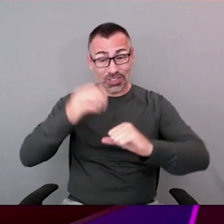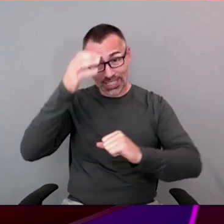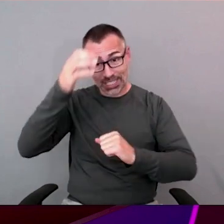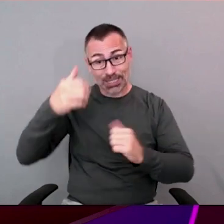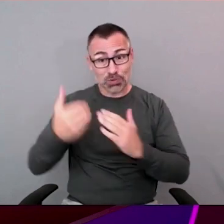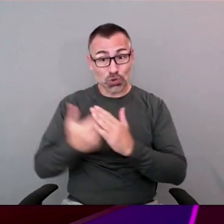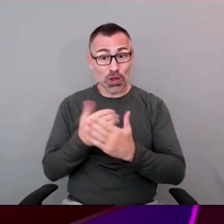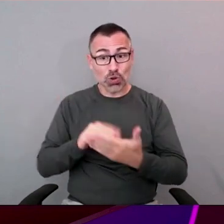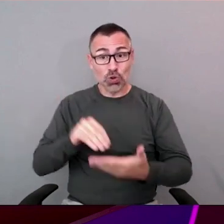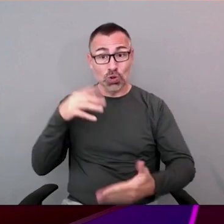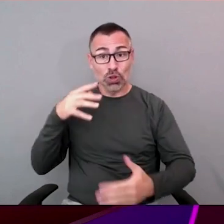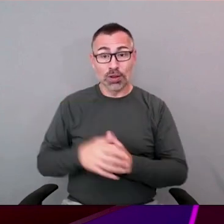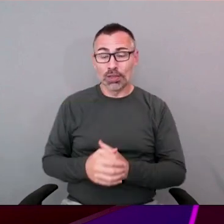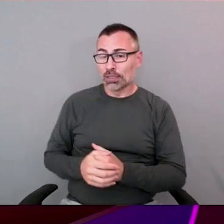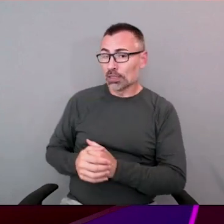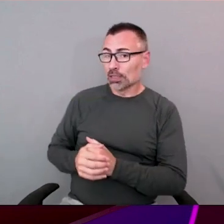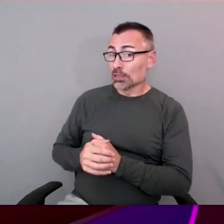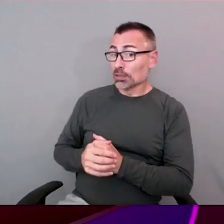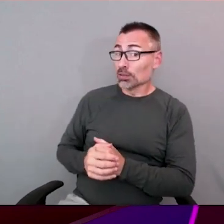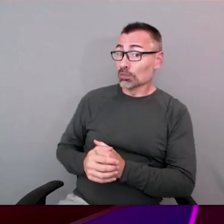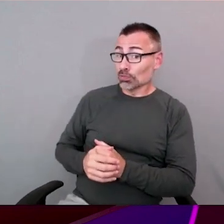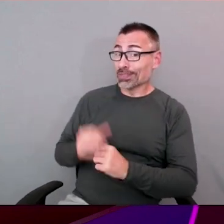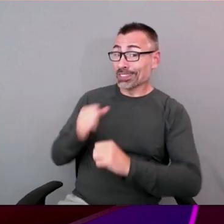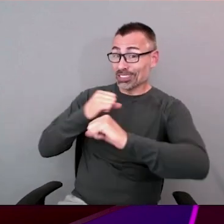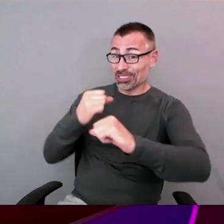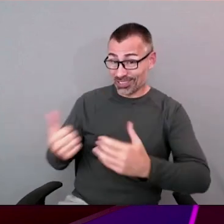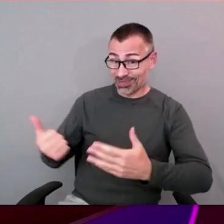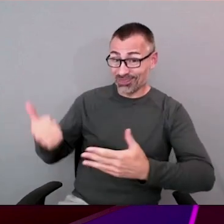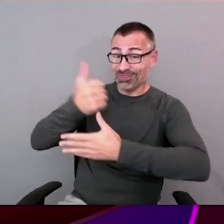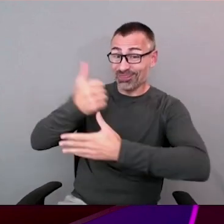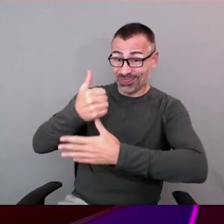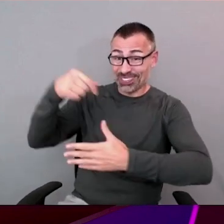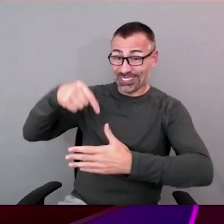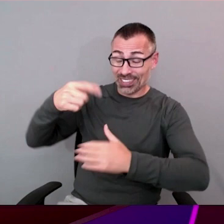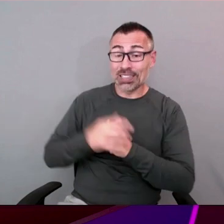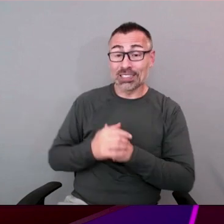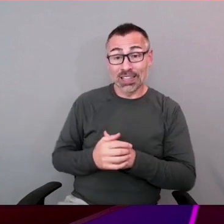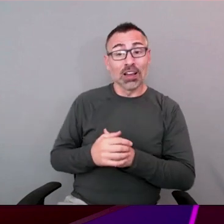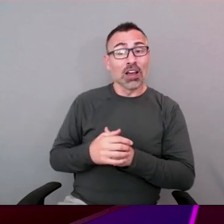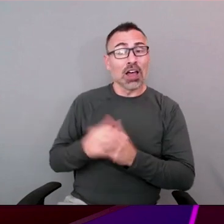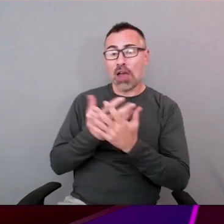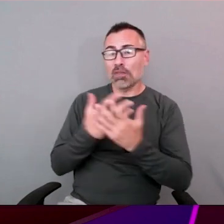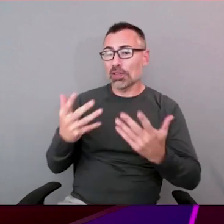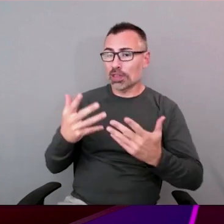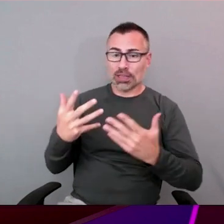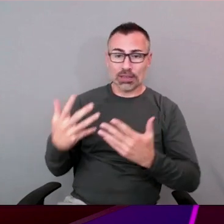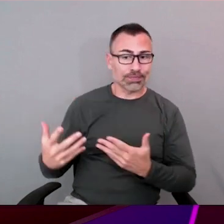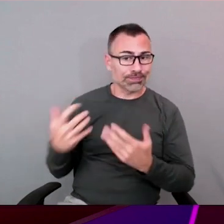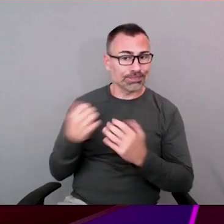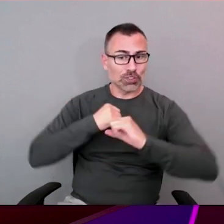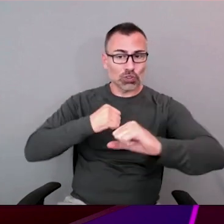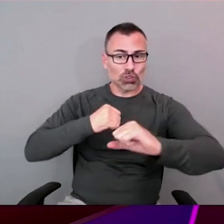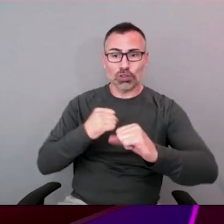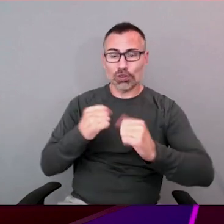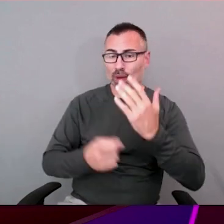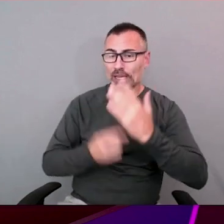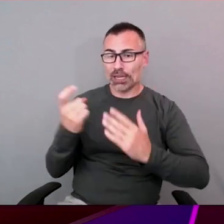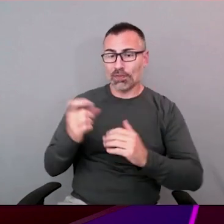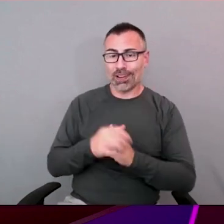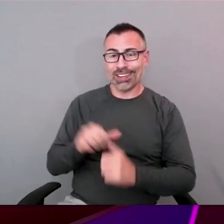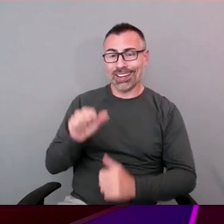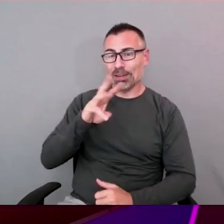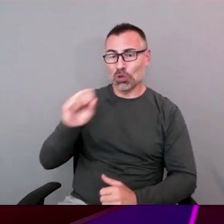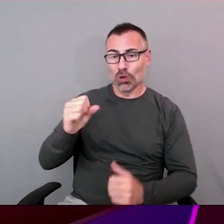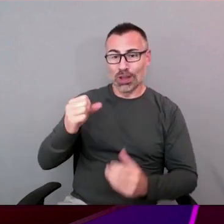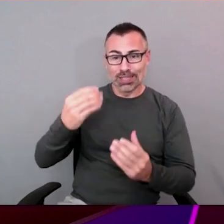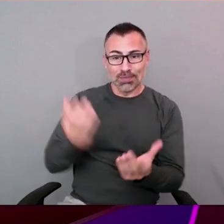AWS. So much so that everything's secure by default. Amazon S3 buckets are secure by default. Don't let anyone look at your buckets. We're live here